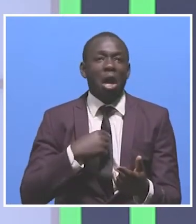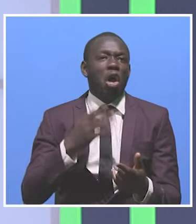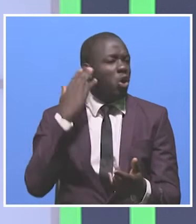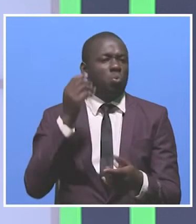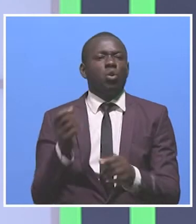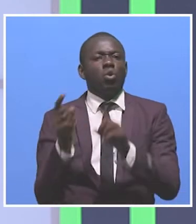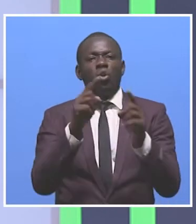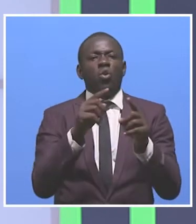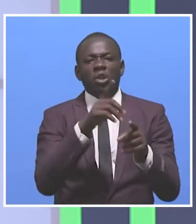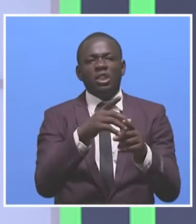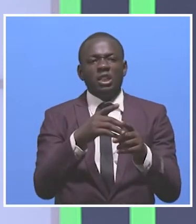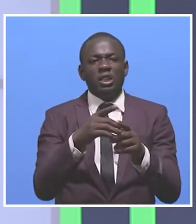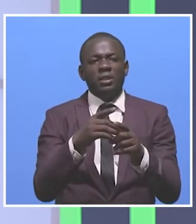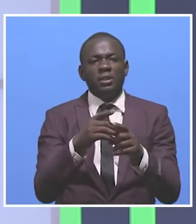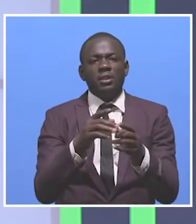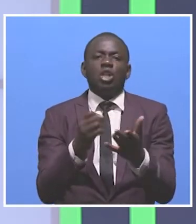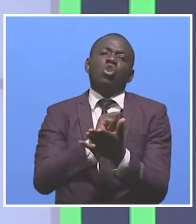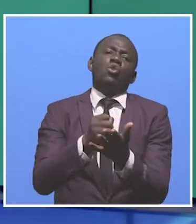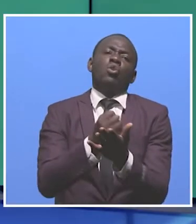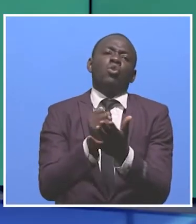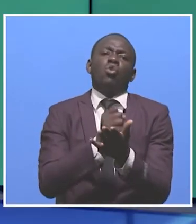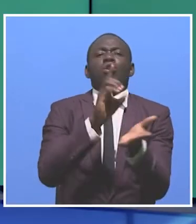Don't. When you die, woman,